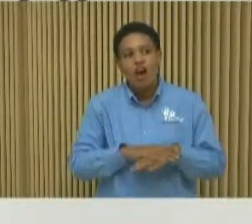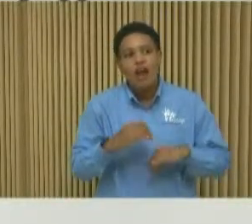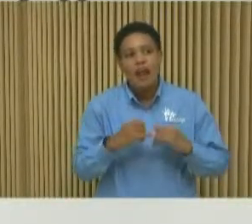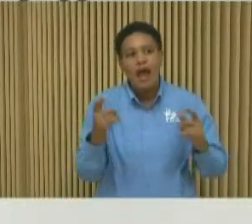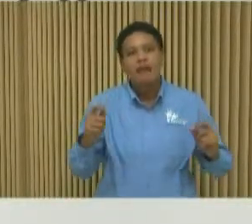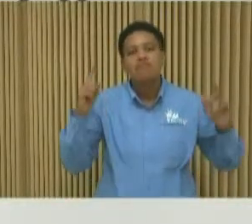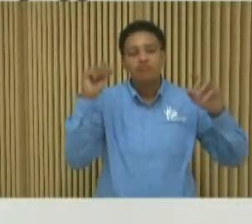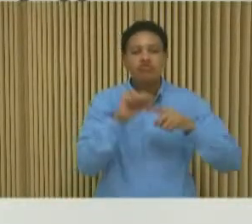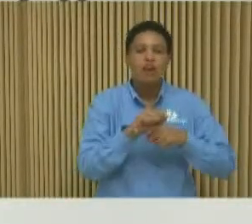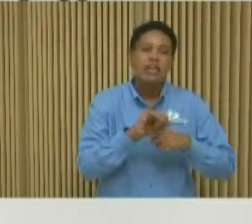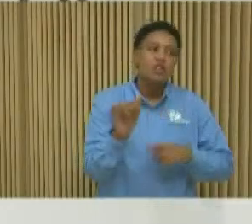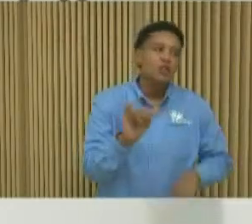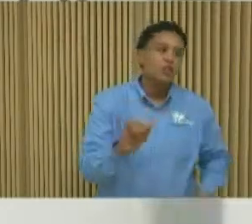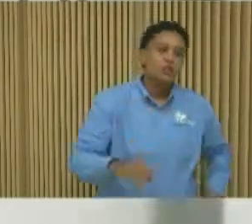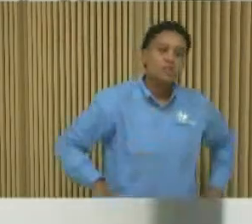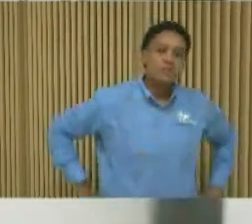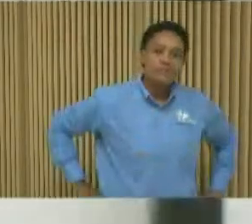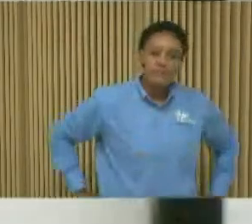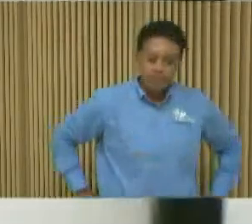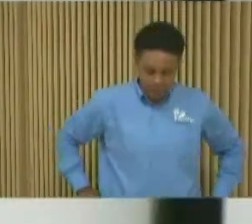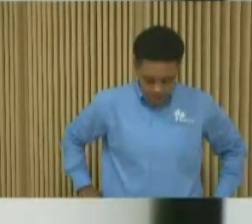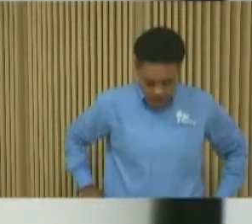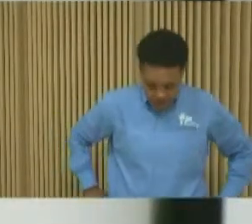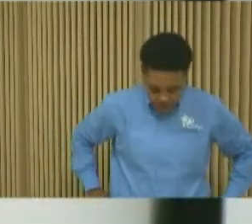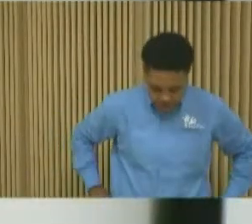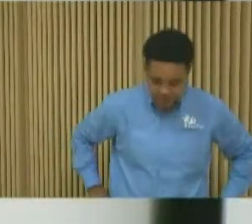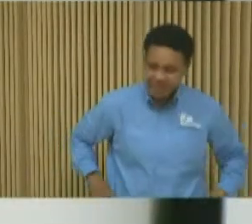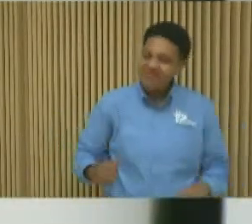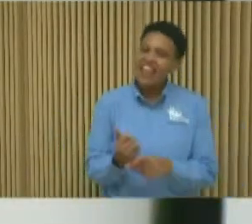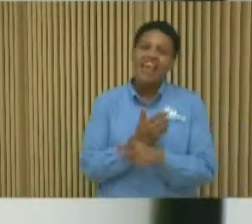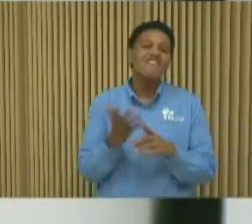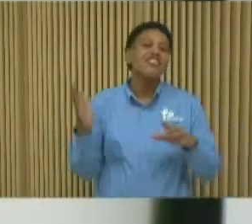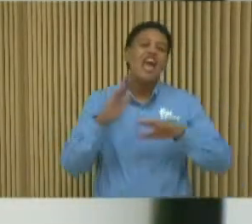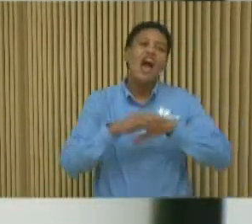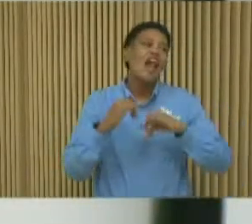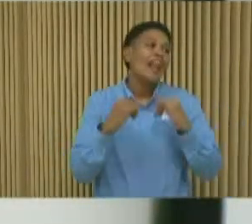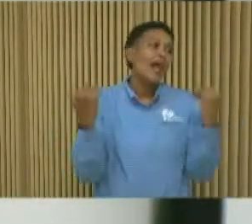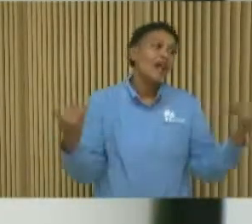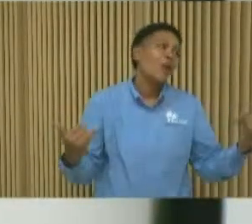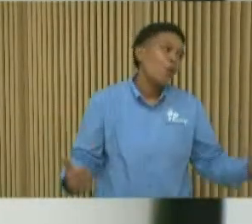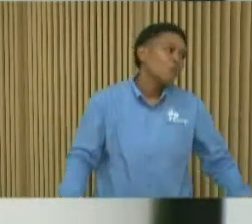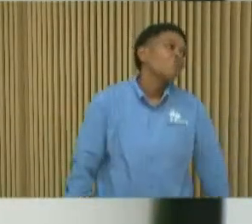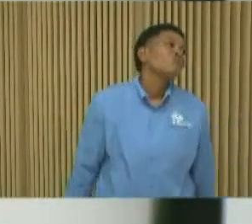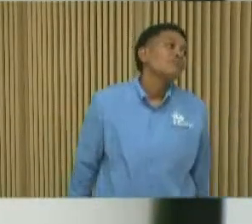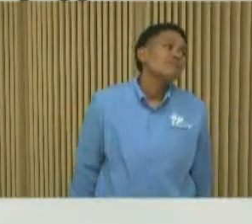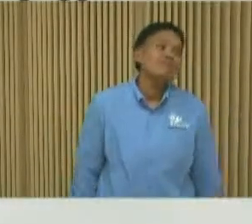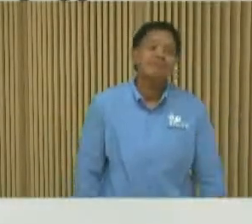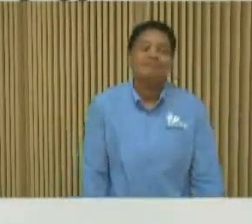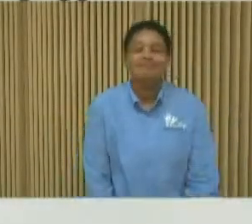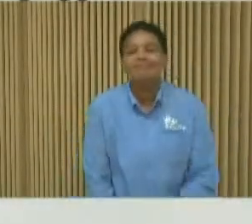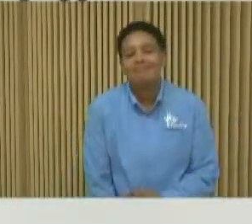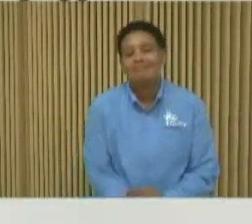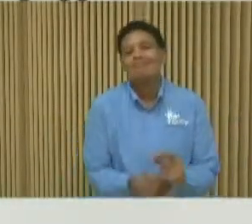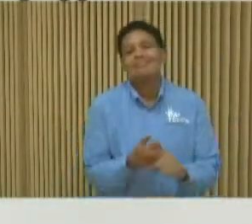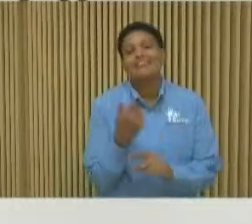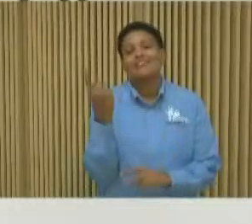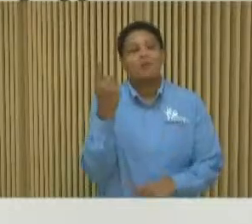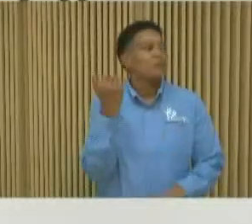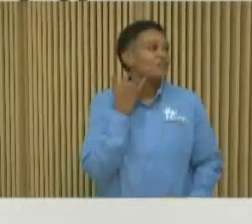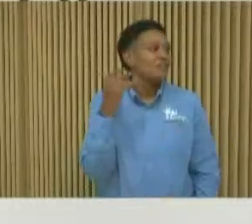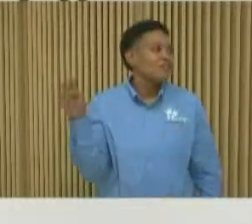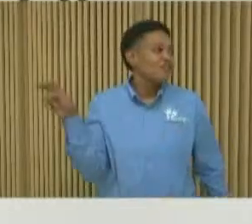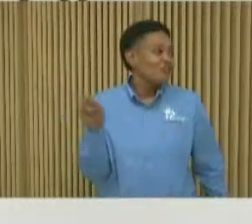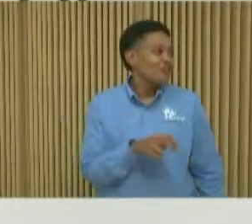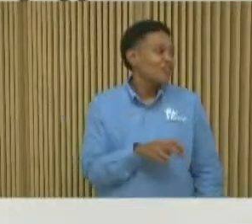training also. Everything is actually online right now. Everything online, yes, yes. And, so someone was in transit